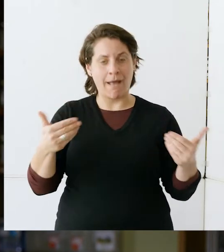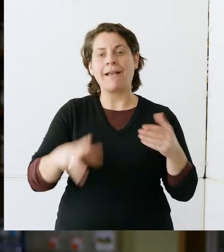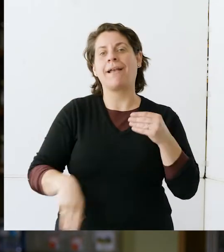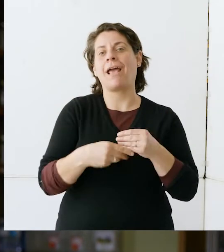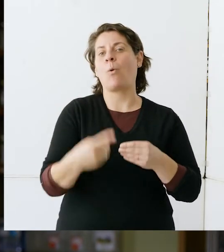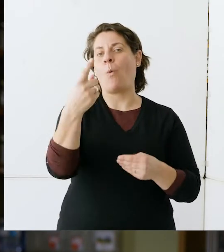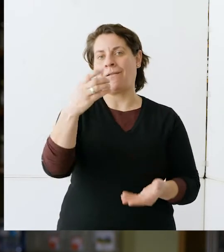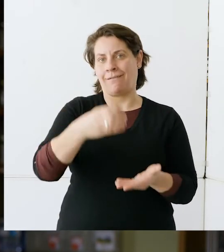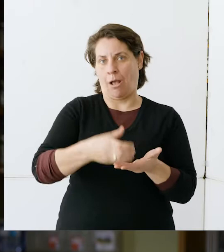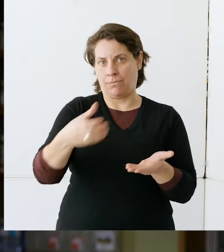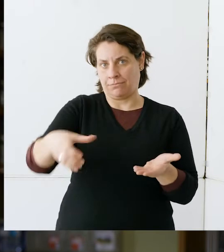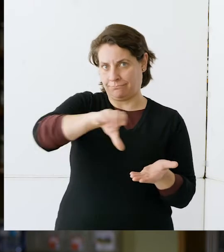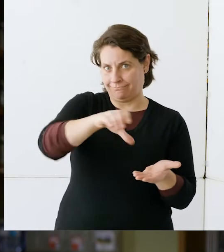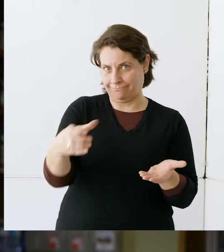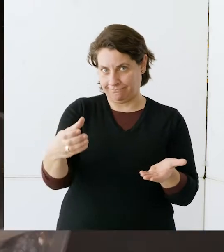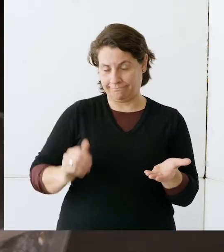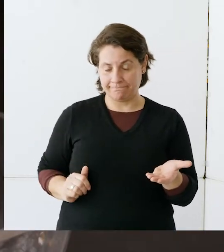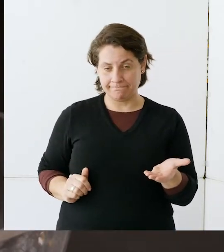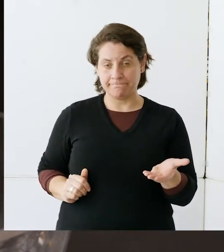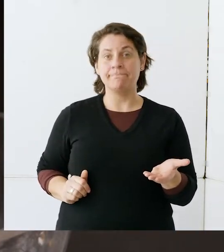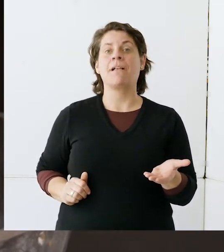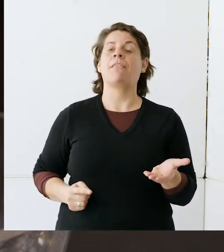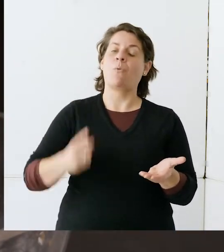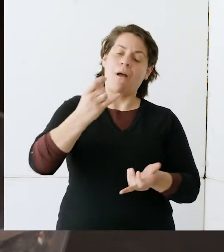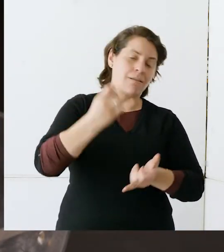well. So we're going to pour 1 cup.